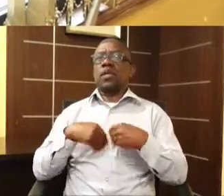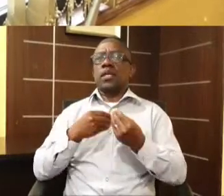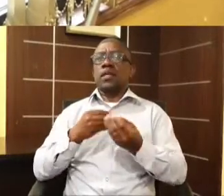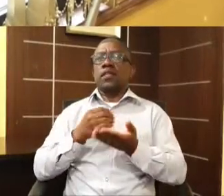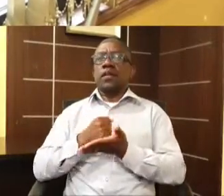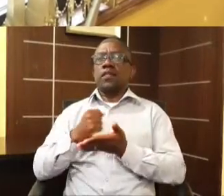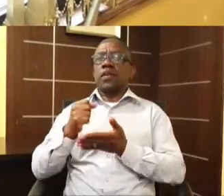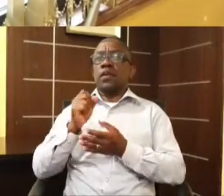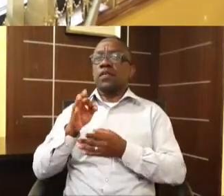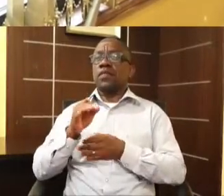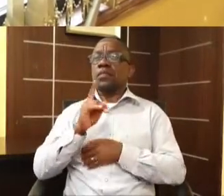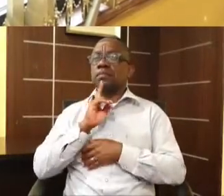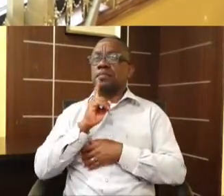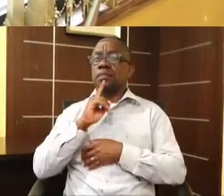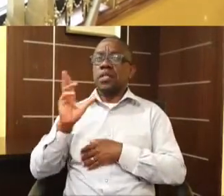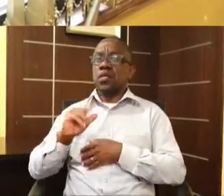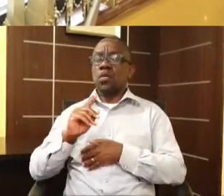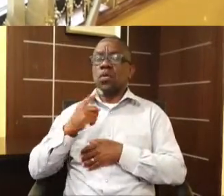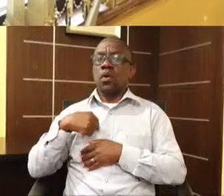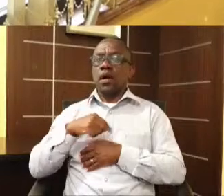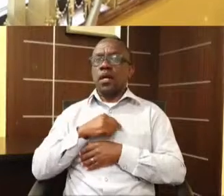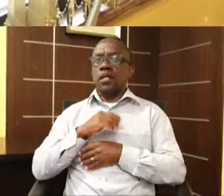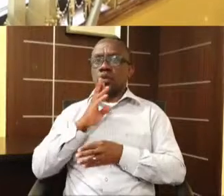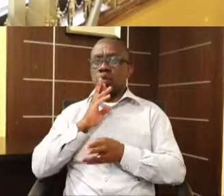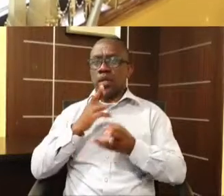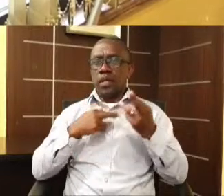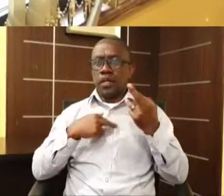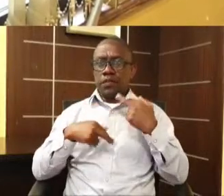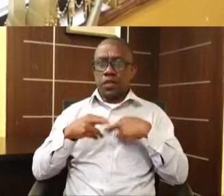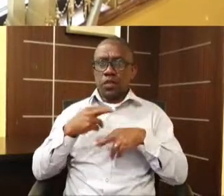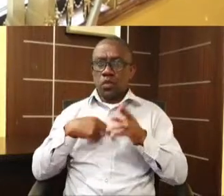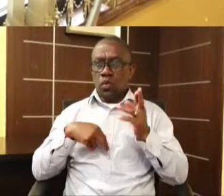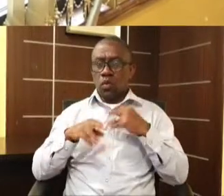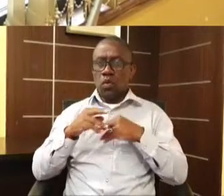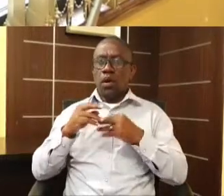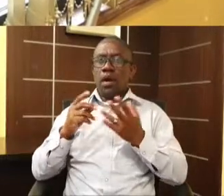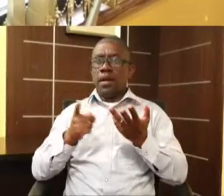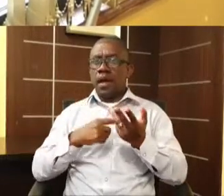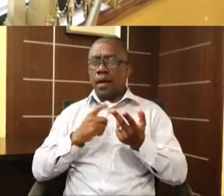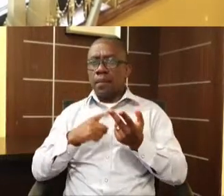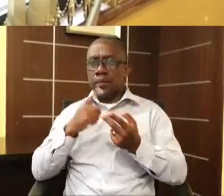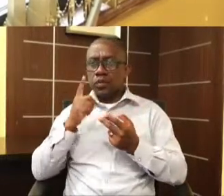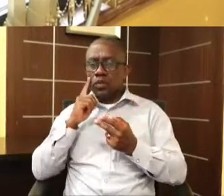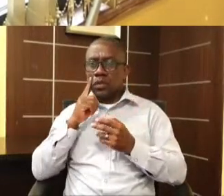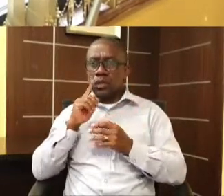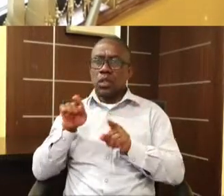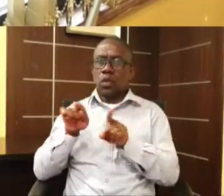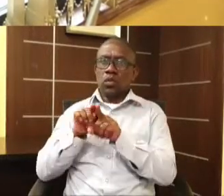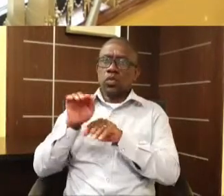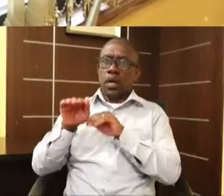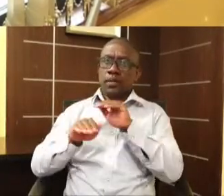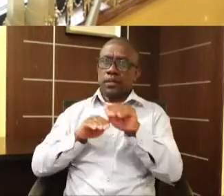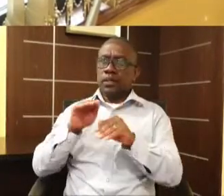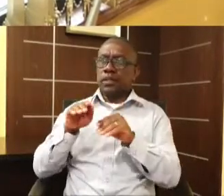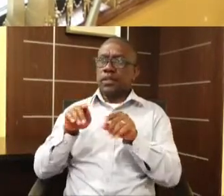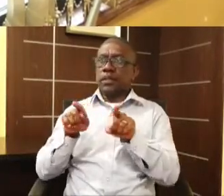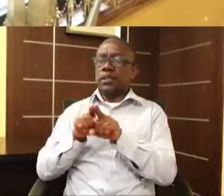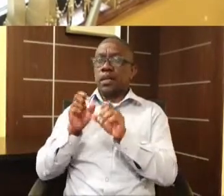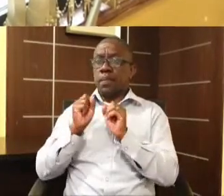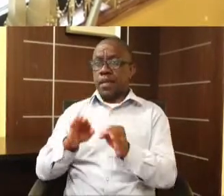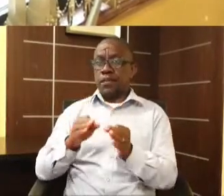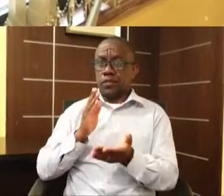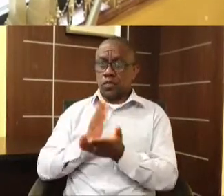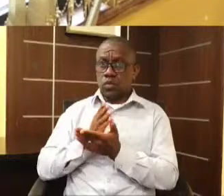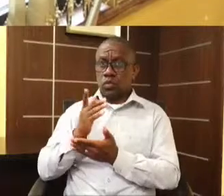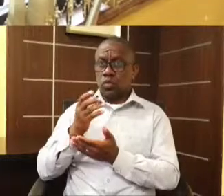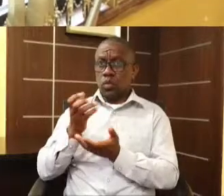we'll check on you. We'll check on you after a number of days to nudge you, to ask you if there's if